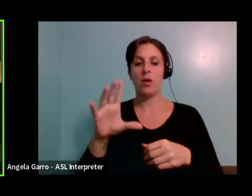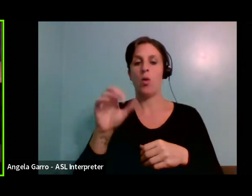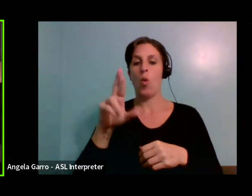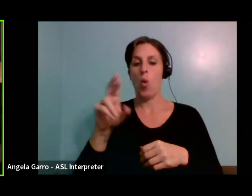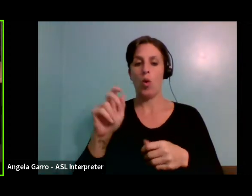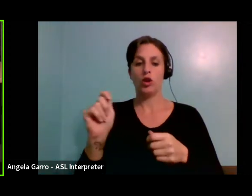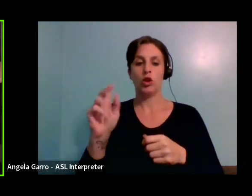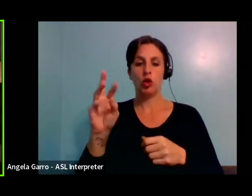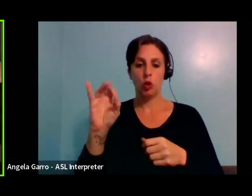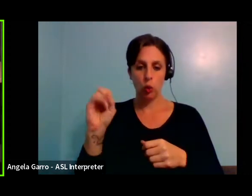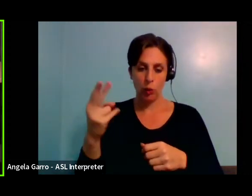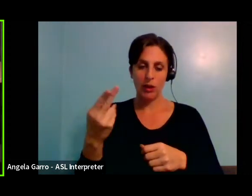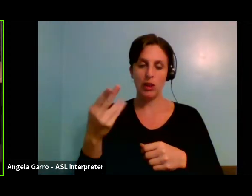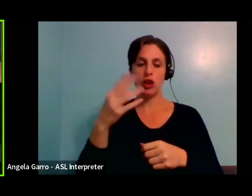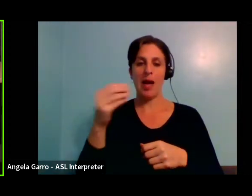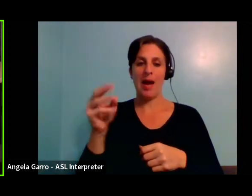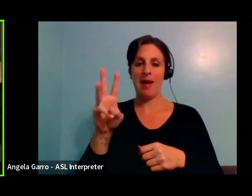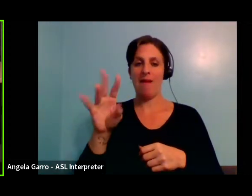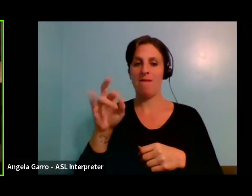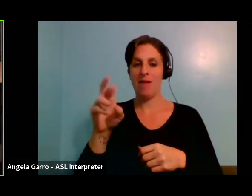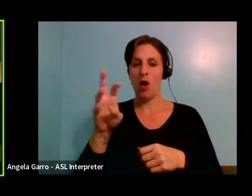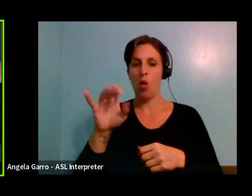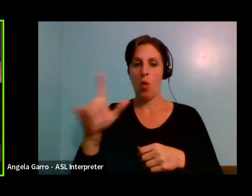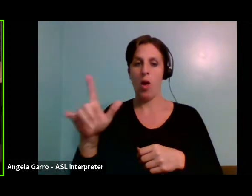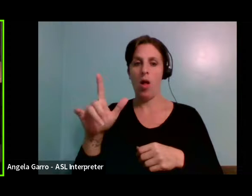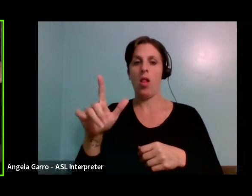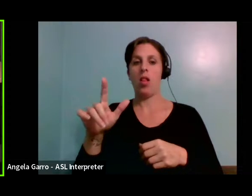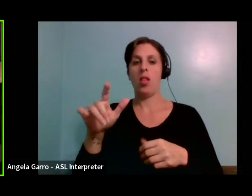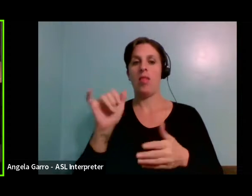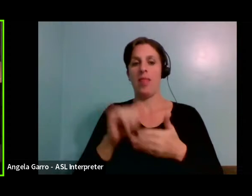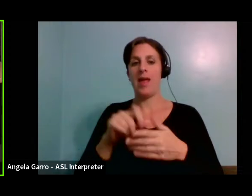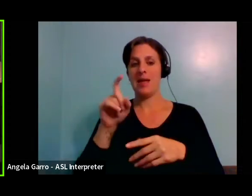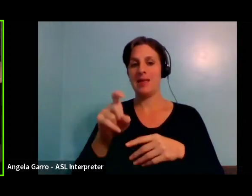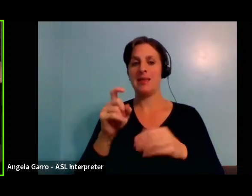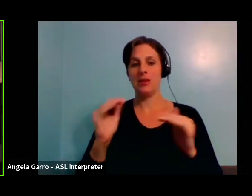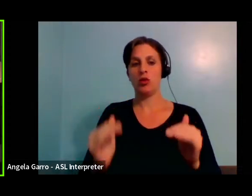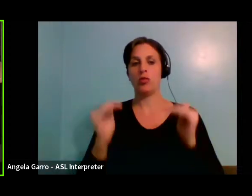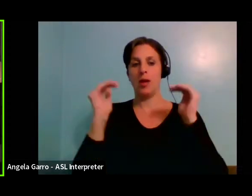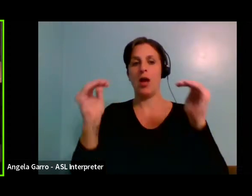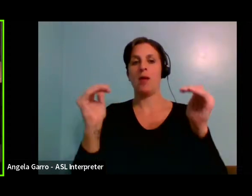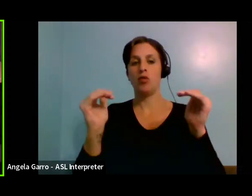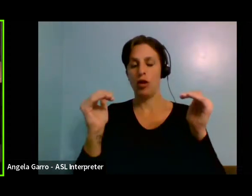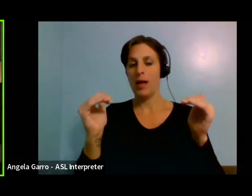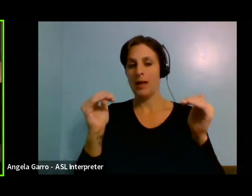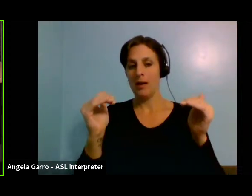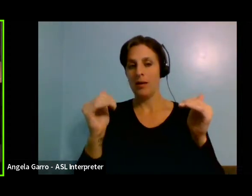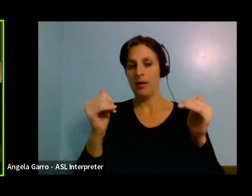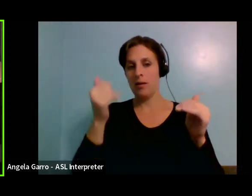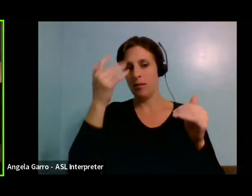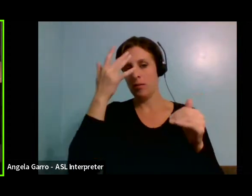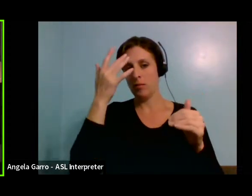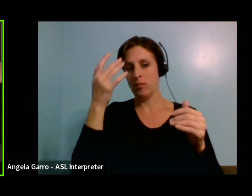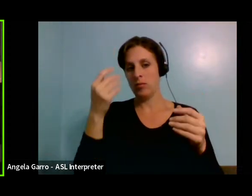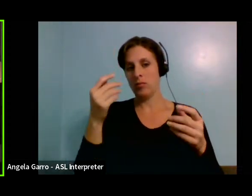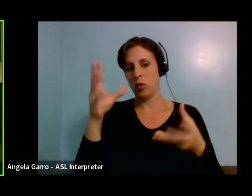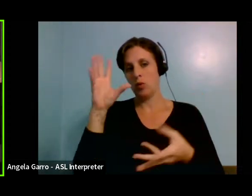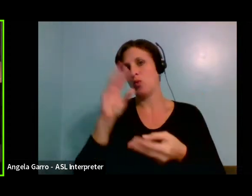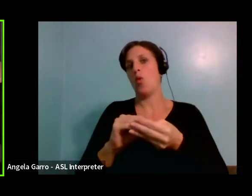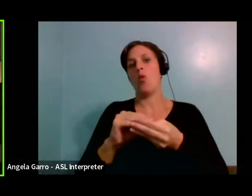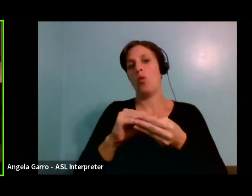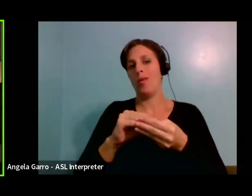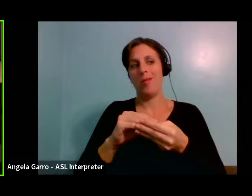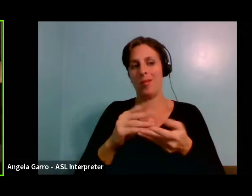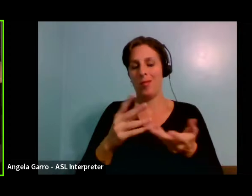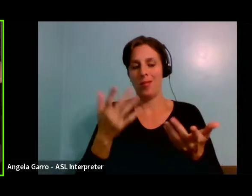then firewall, which needs to be upgraded just given the total internet